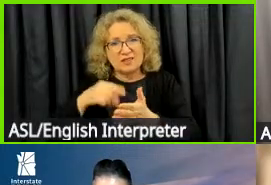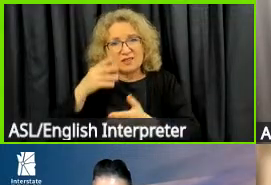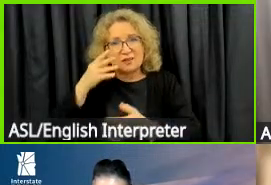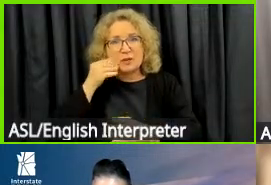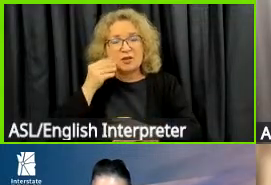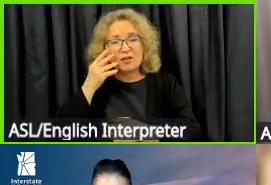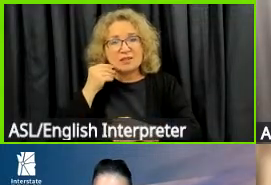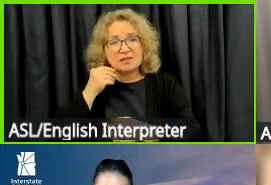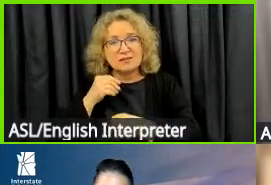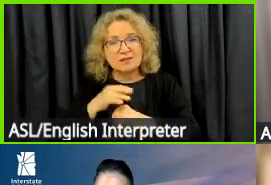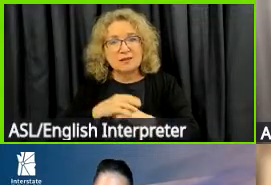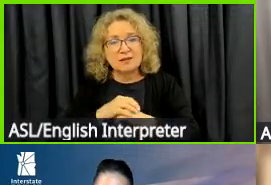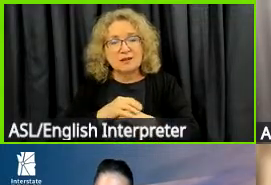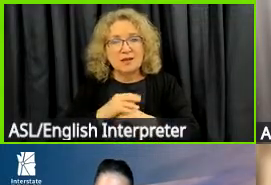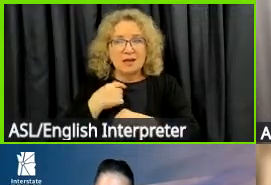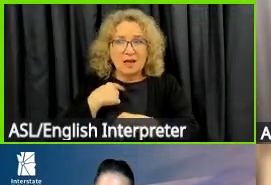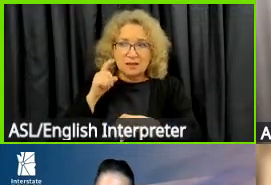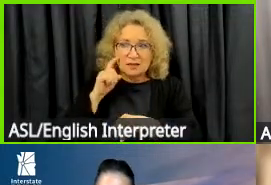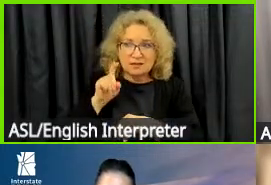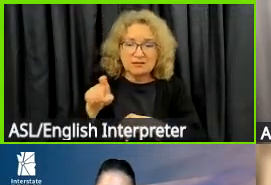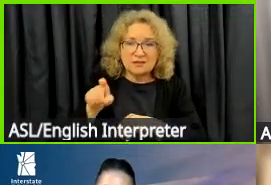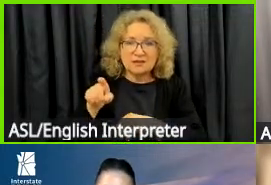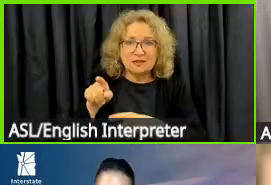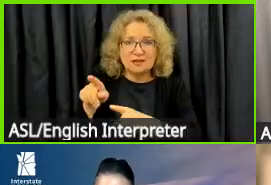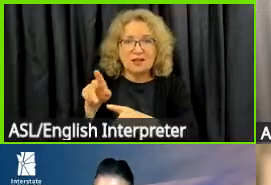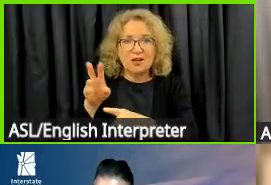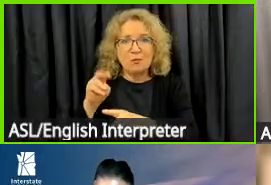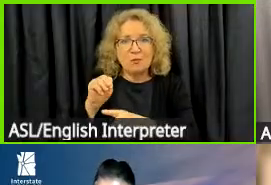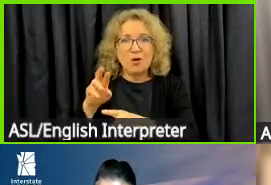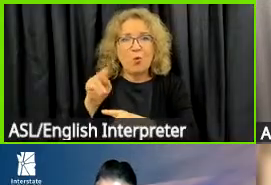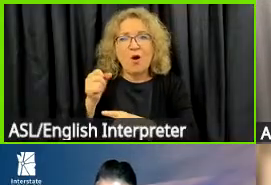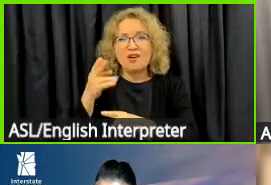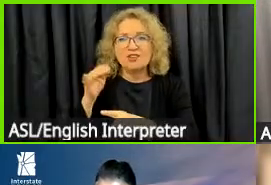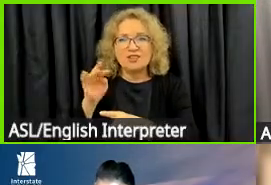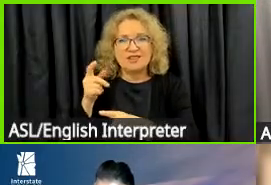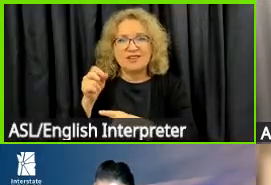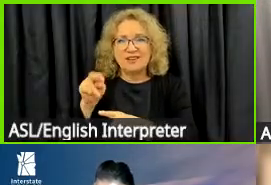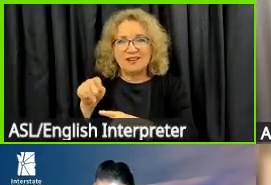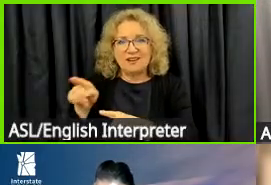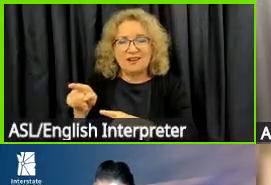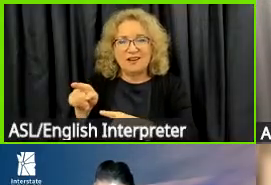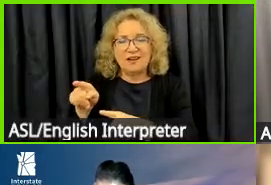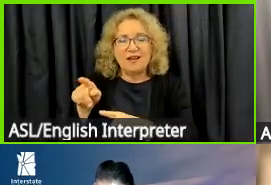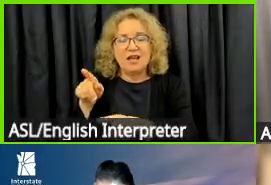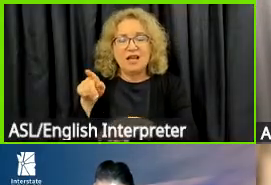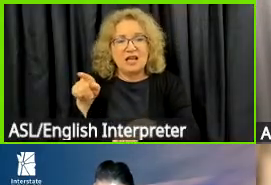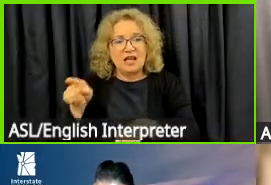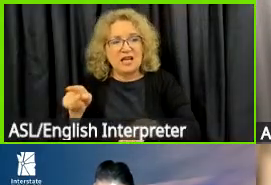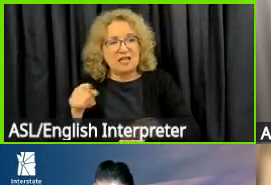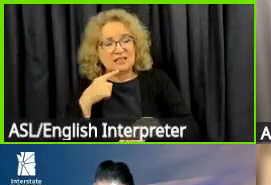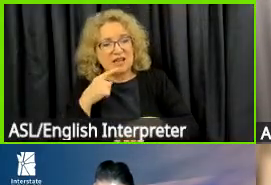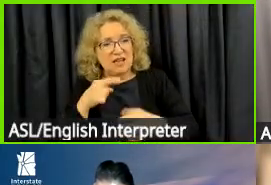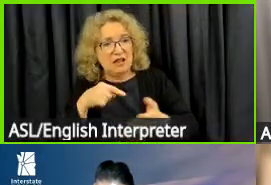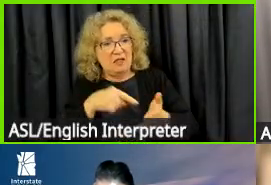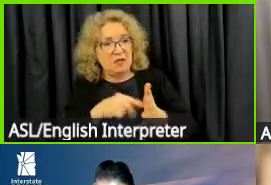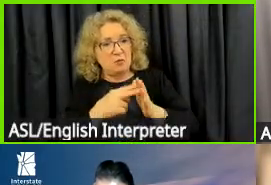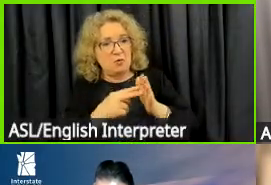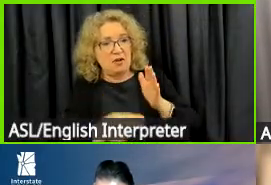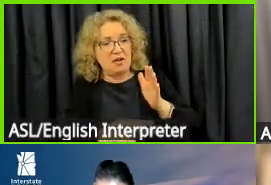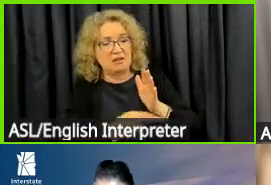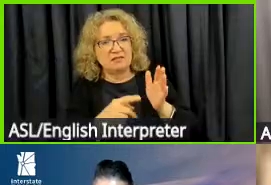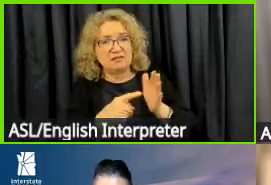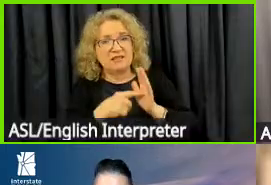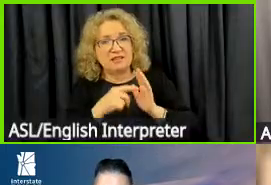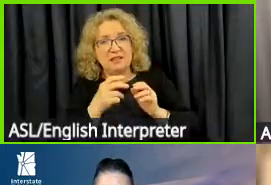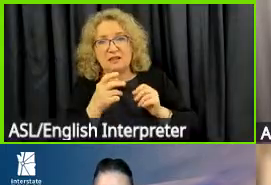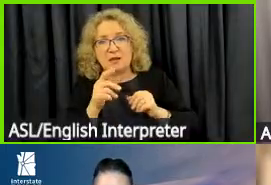see Mr. Washington, and I think about how, like, you're like, this bridge is decades in the making.